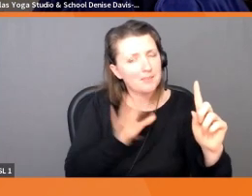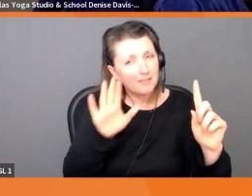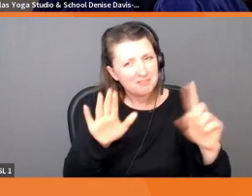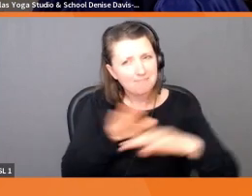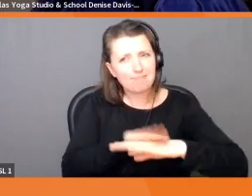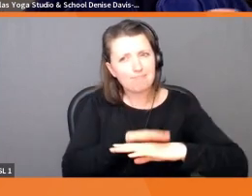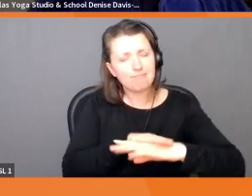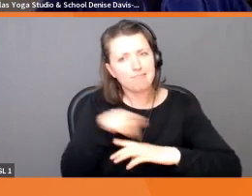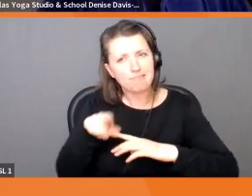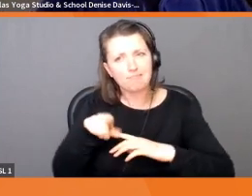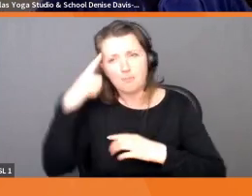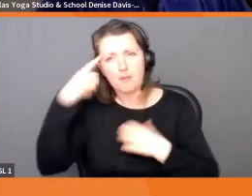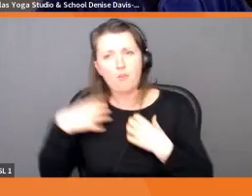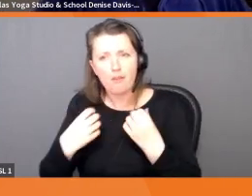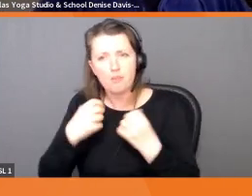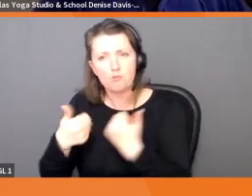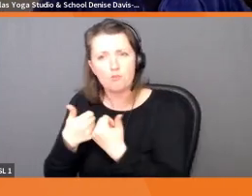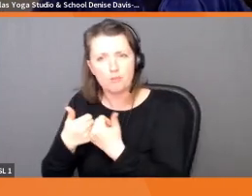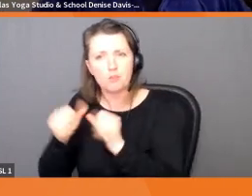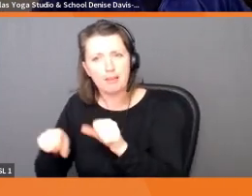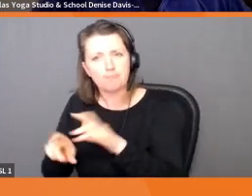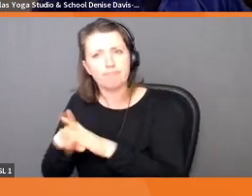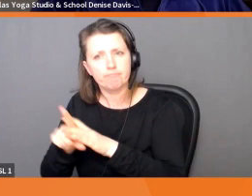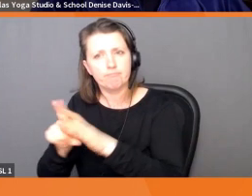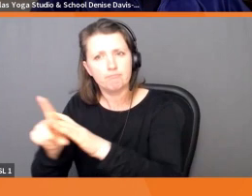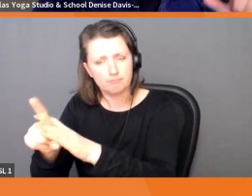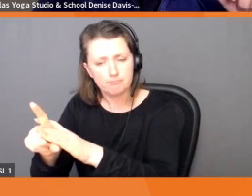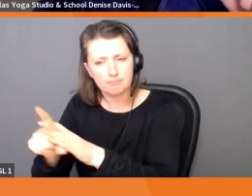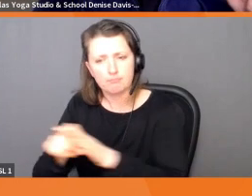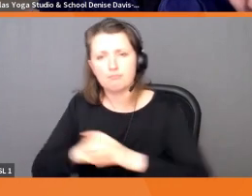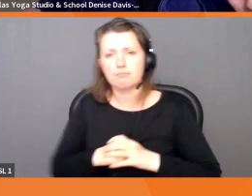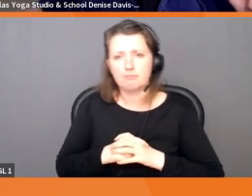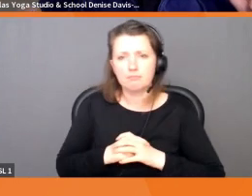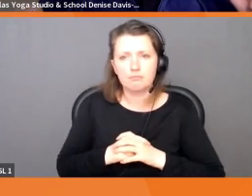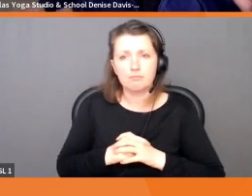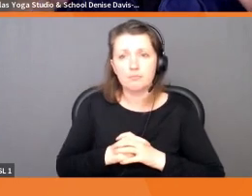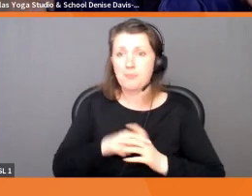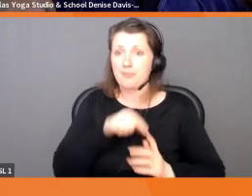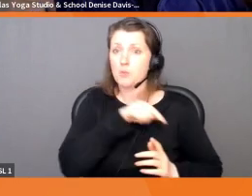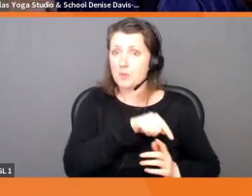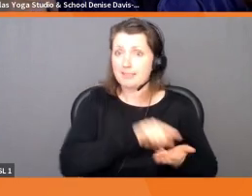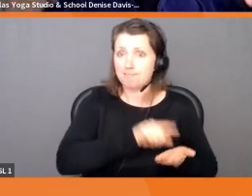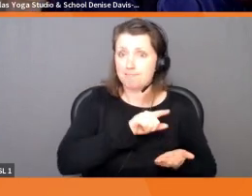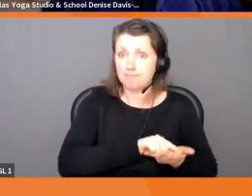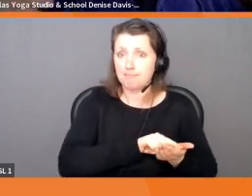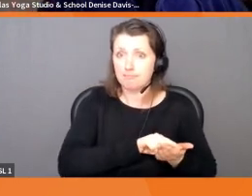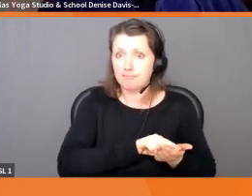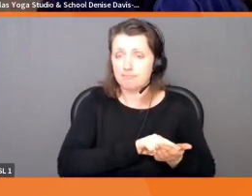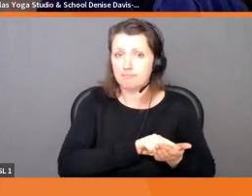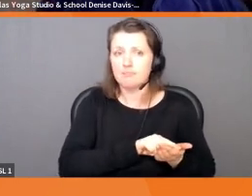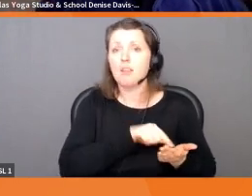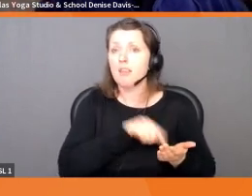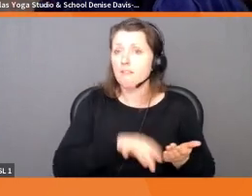health challenges. And in this study that they discovered that we are identifying as